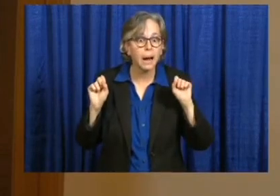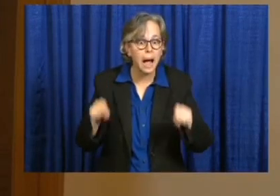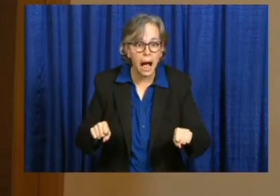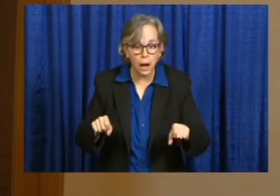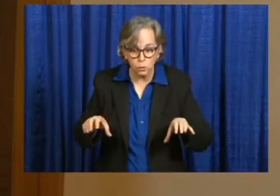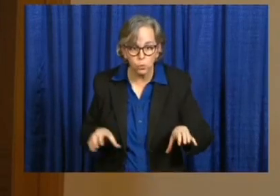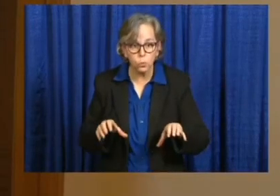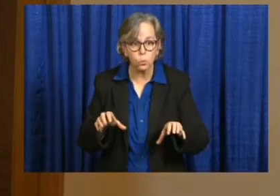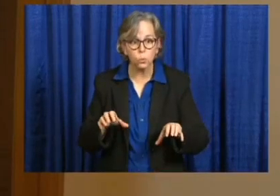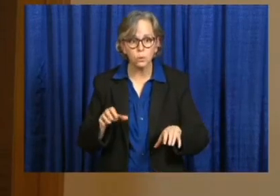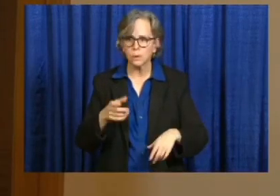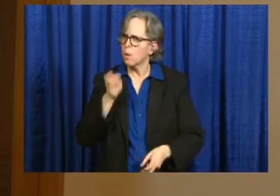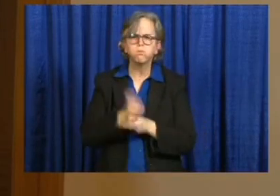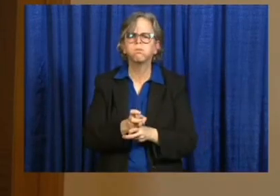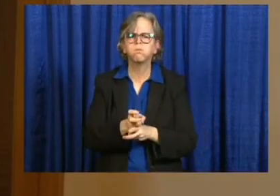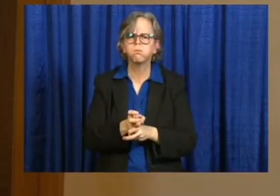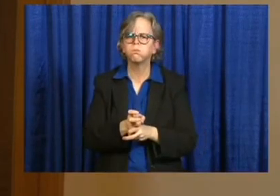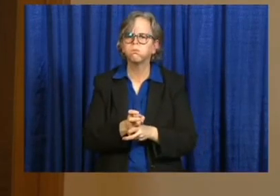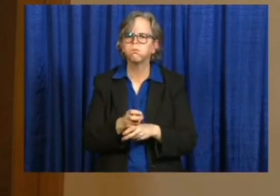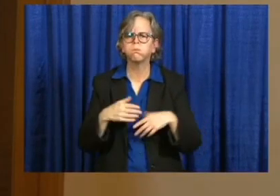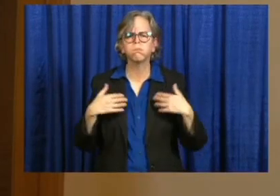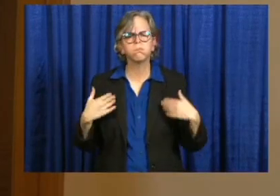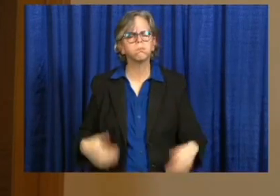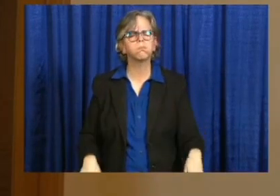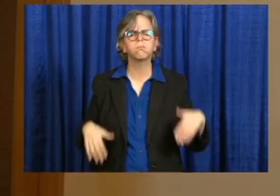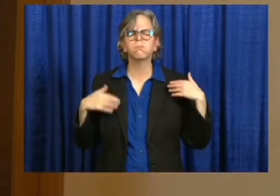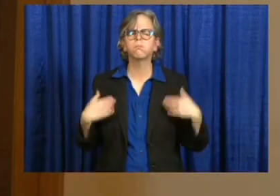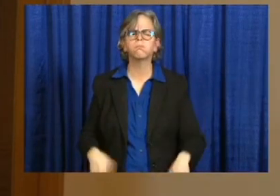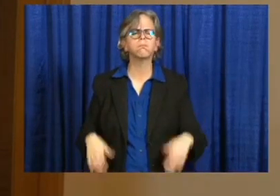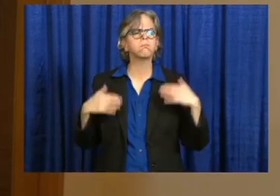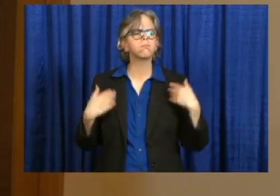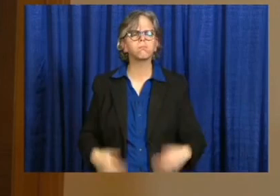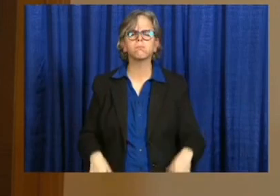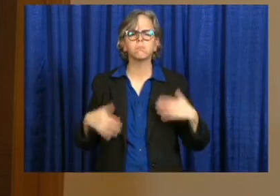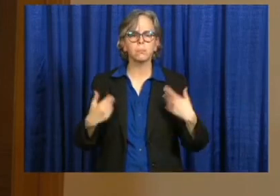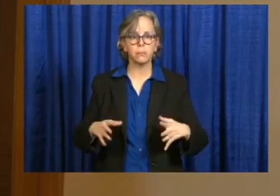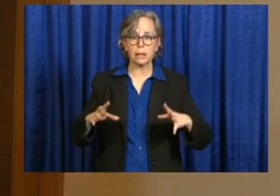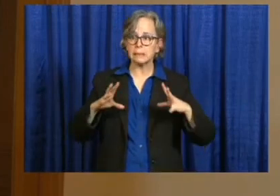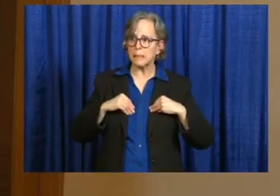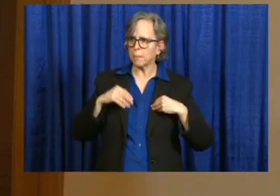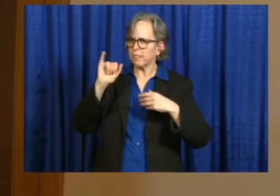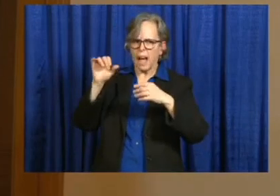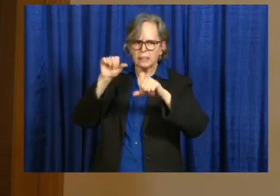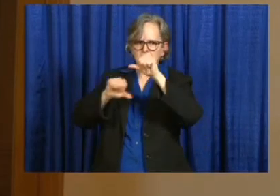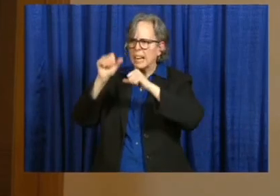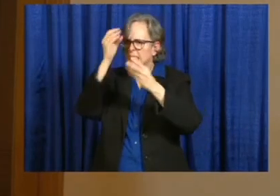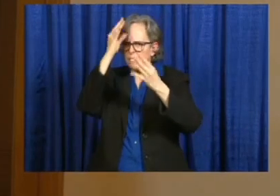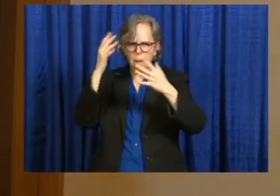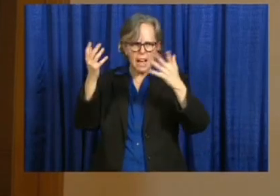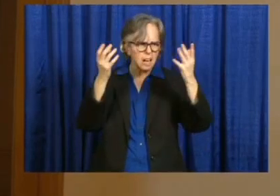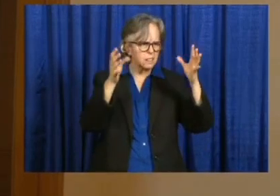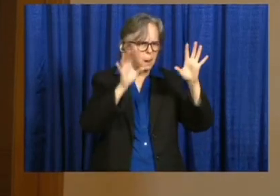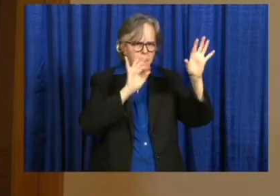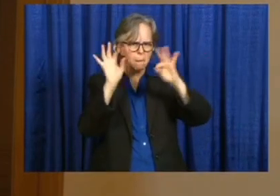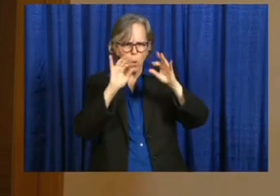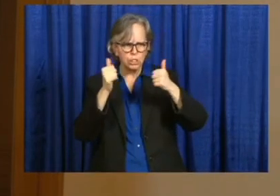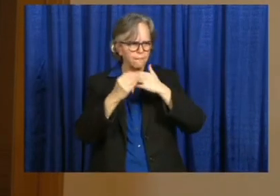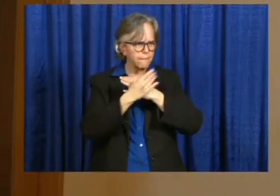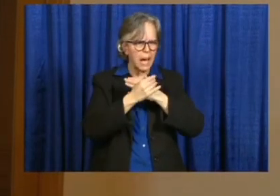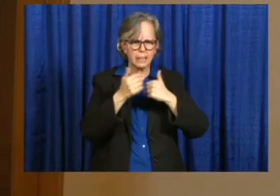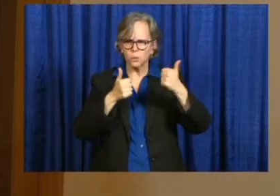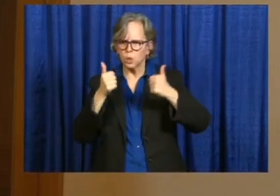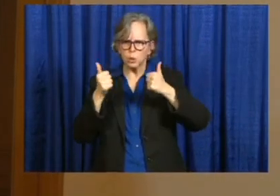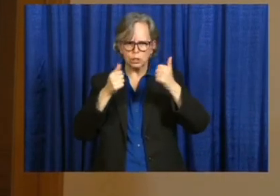aside and open yourself up to such rapid fire information and then be able to pluck the best things. And that's what this article is